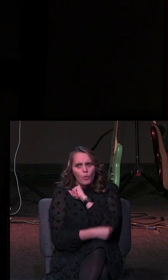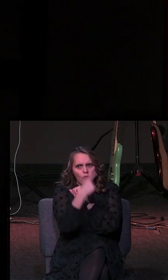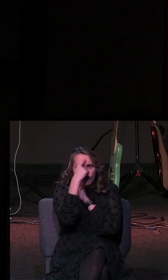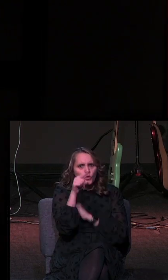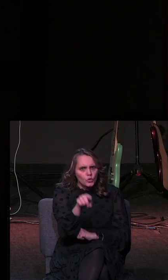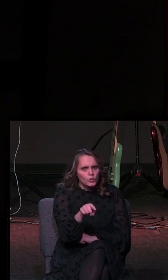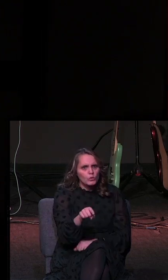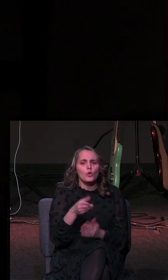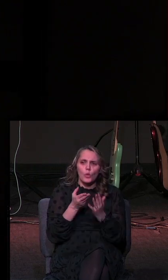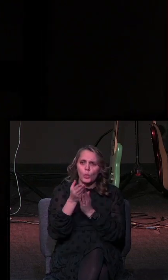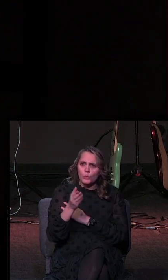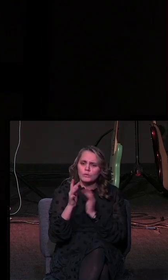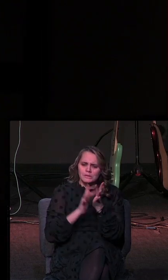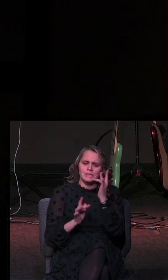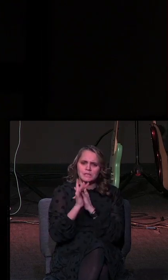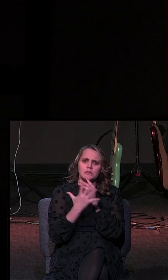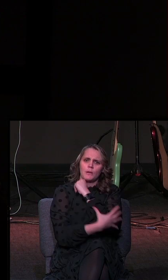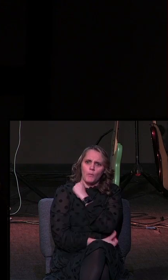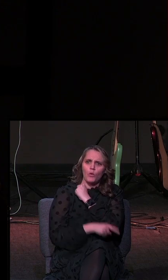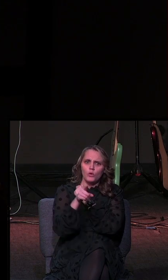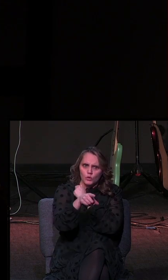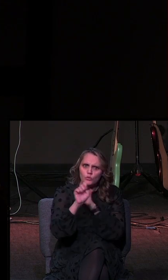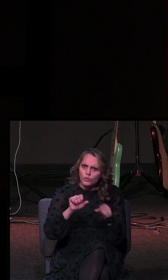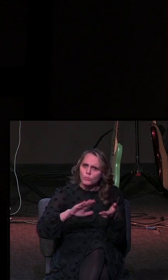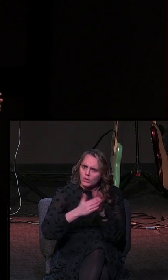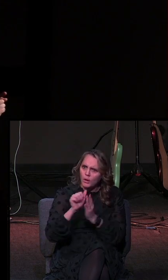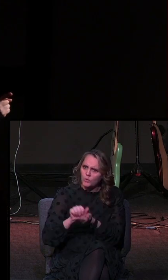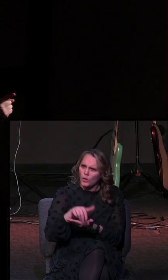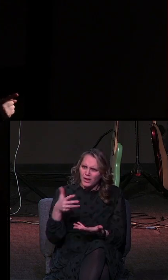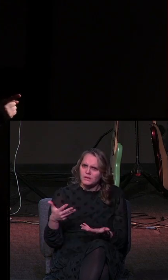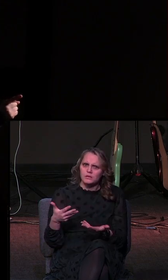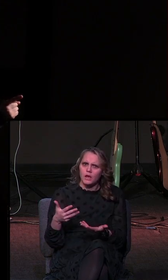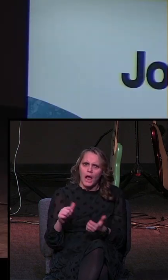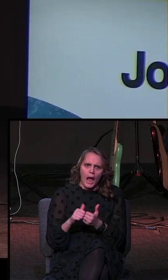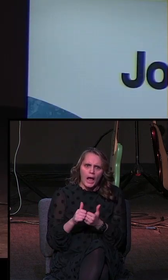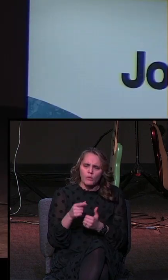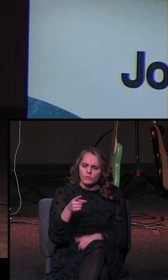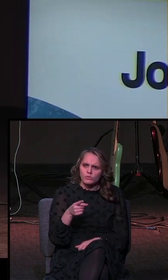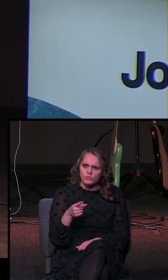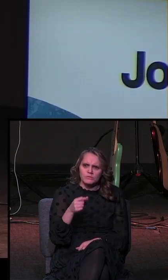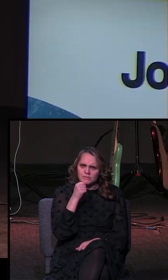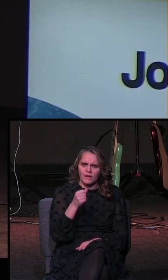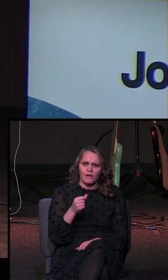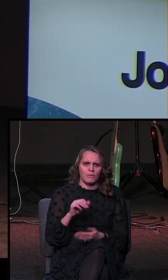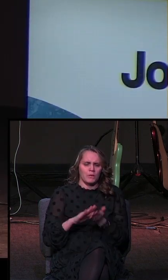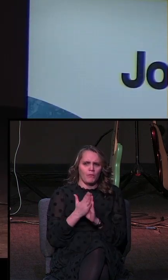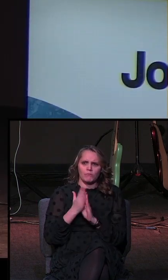his poverty you might become rich. How could you possibly not be generous when you understand that?